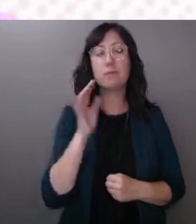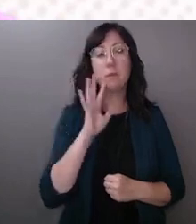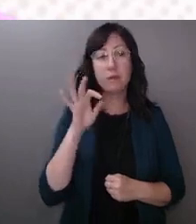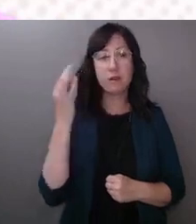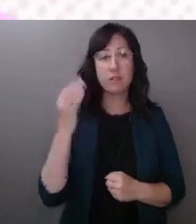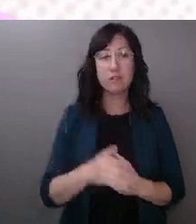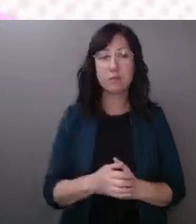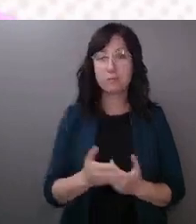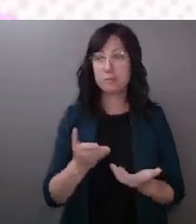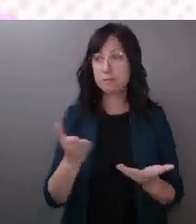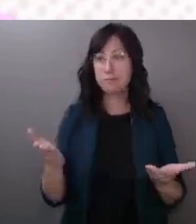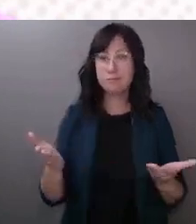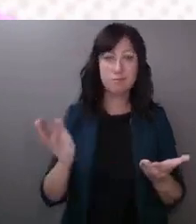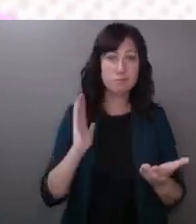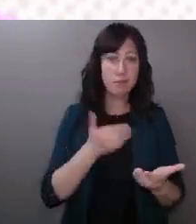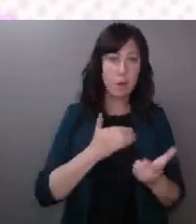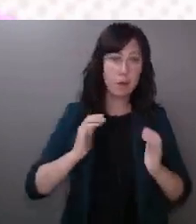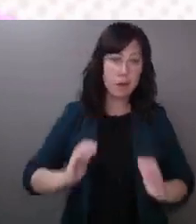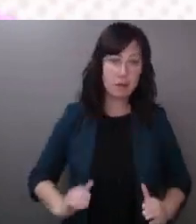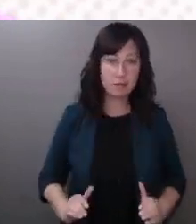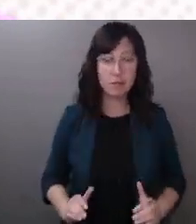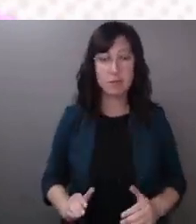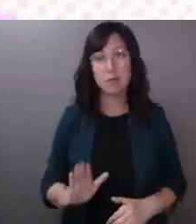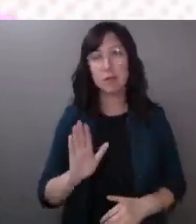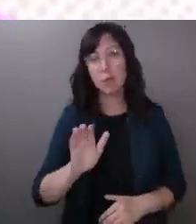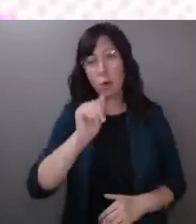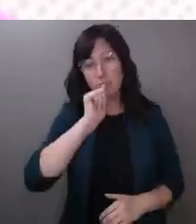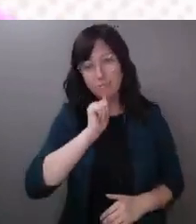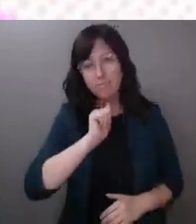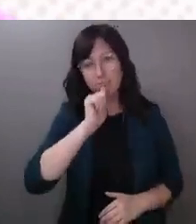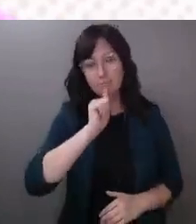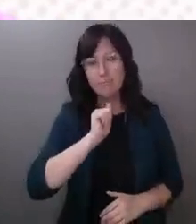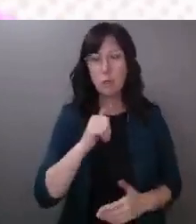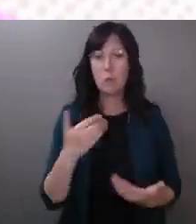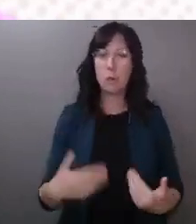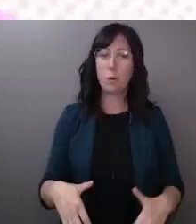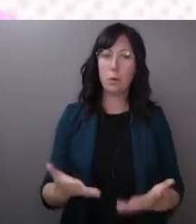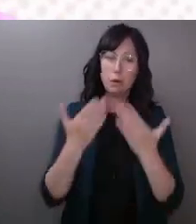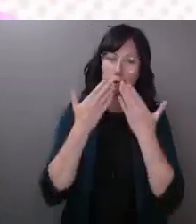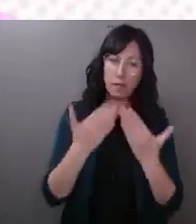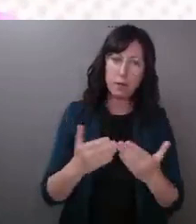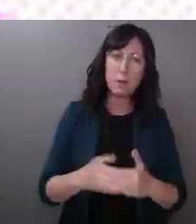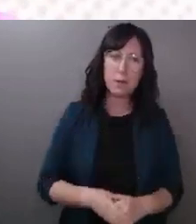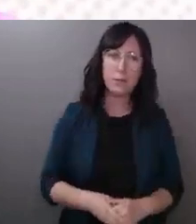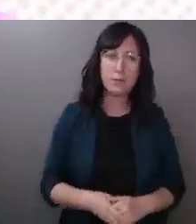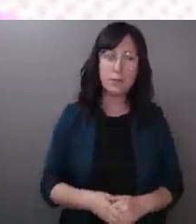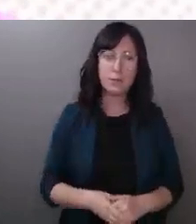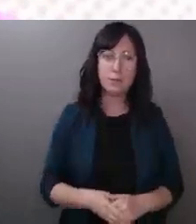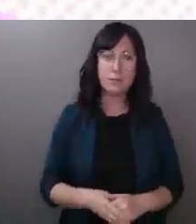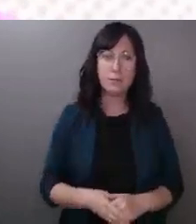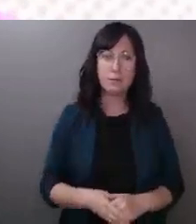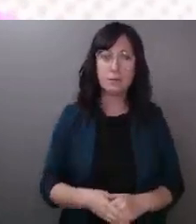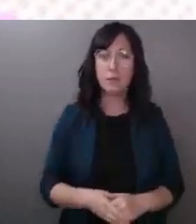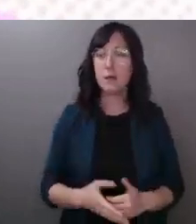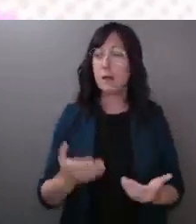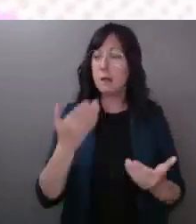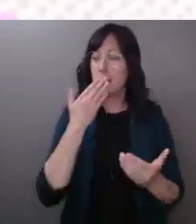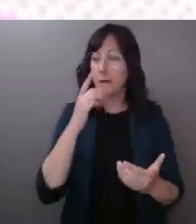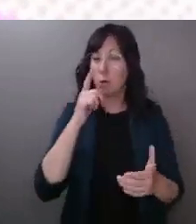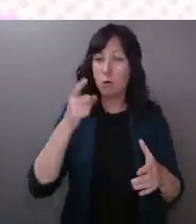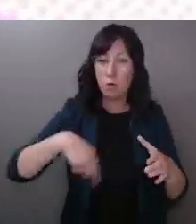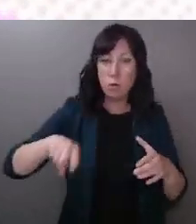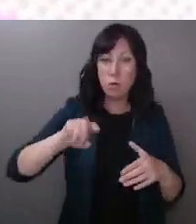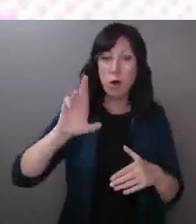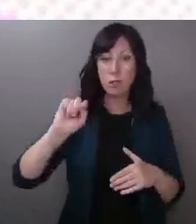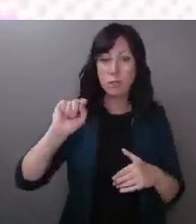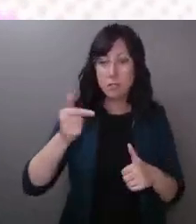to users, thank you for your patience. To my staff and partners, RTG, RTM,